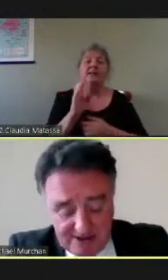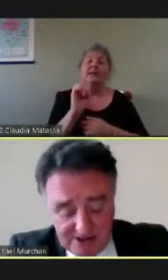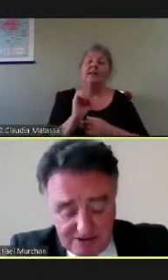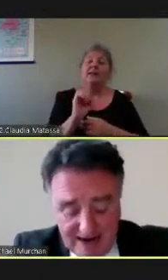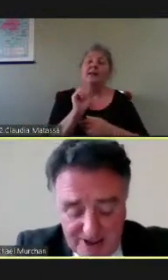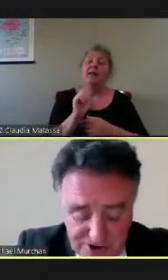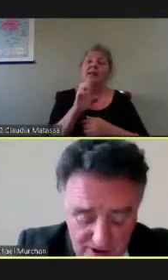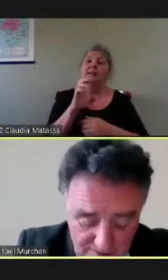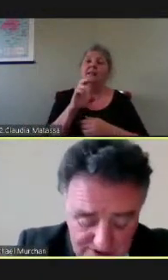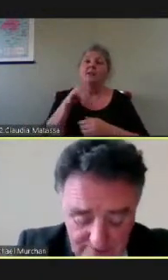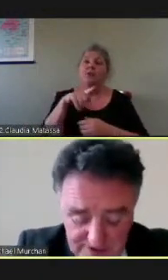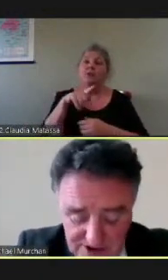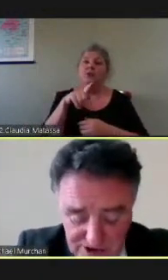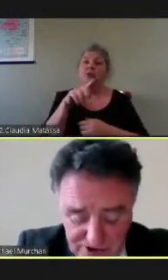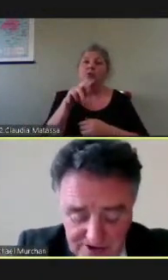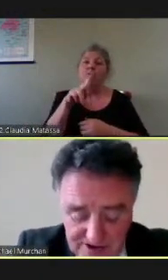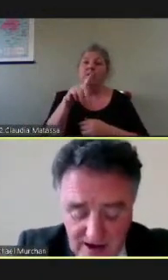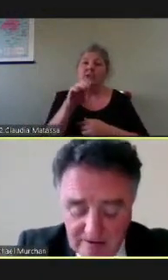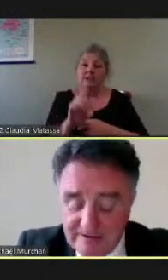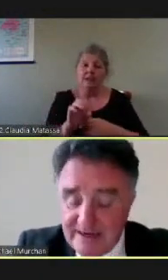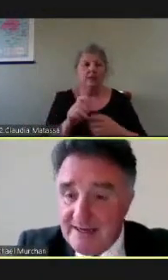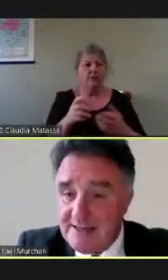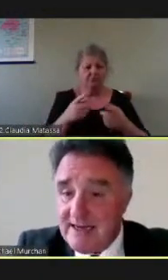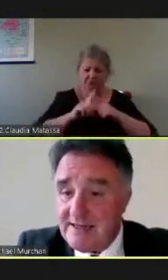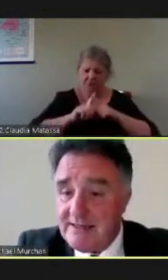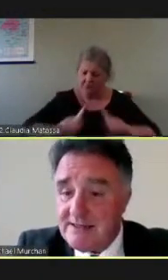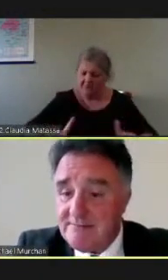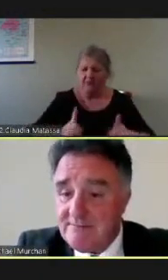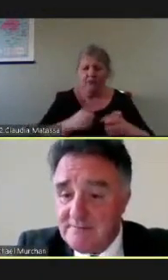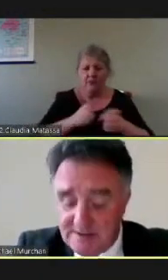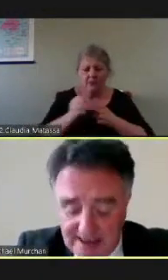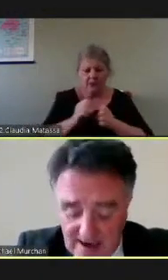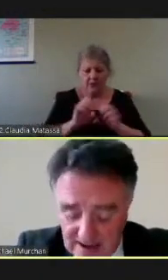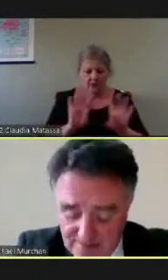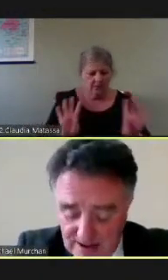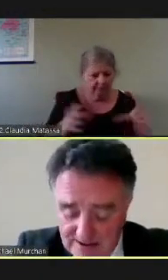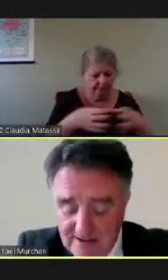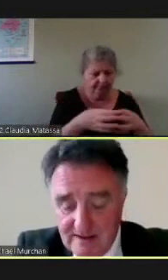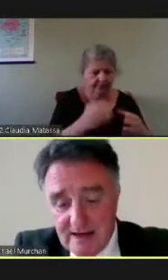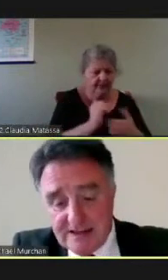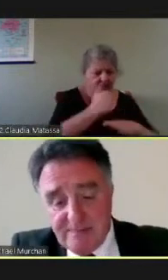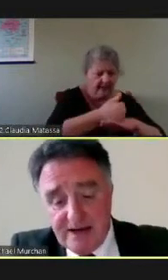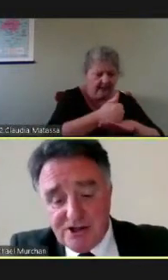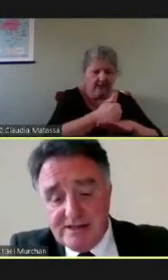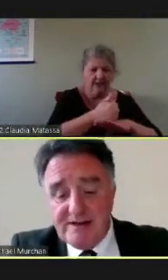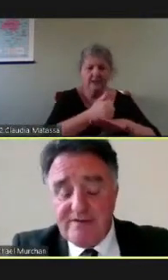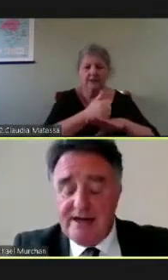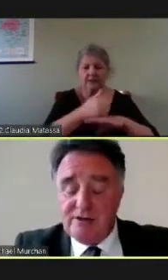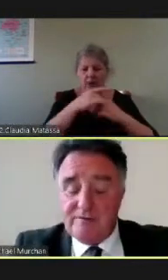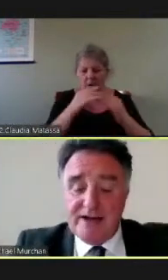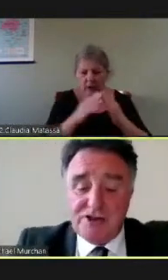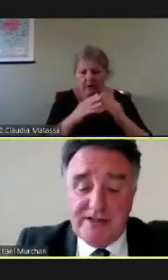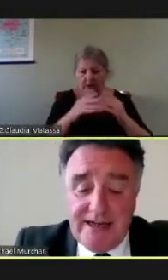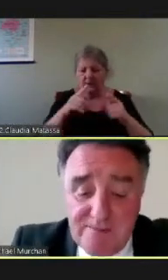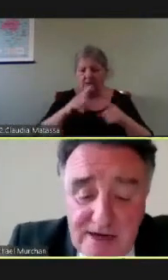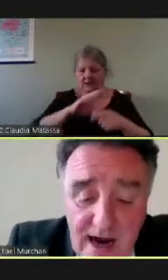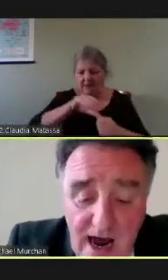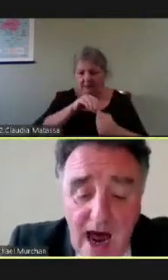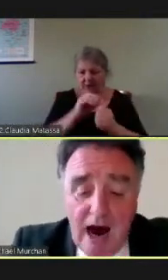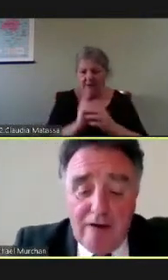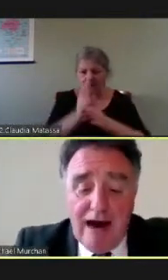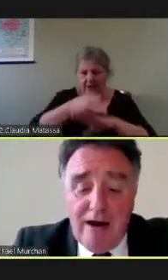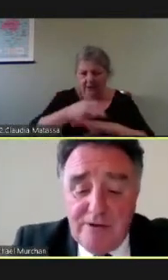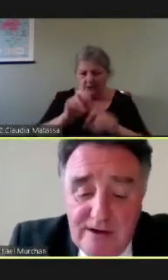mental health teams, there's a range of services such as congregated settings, day hospitals, and specialist intervention